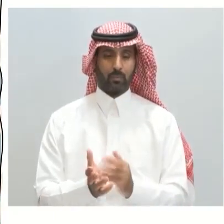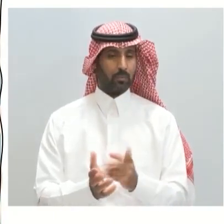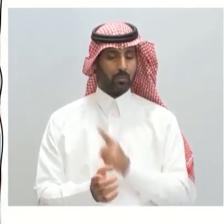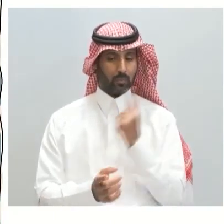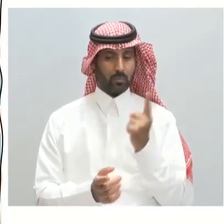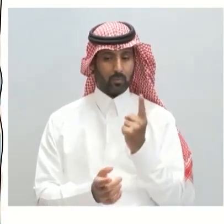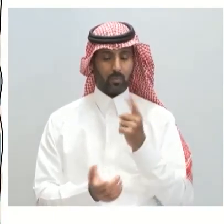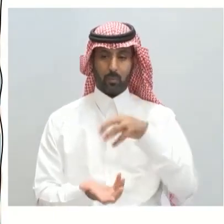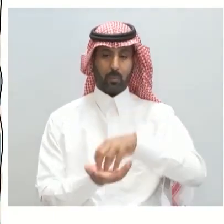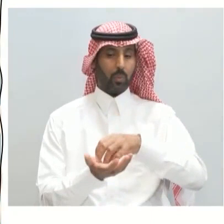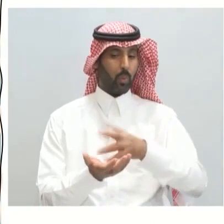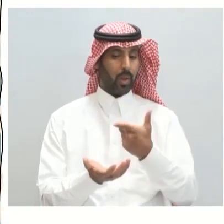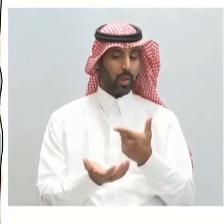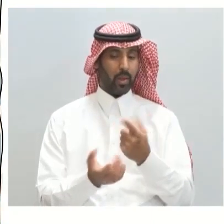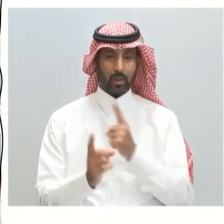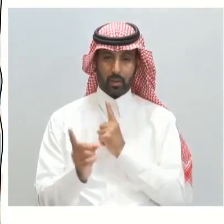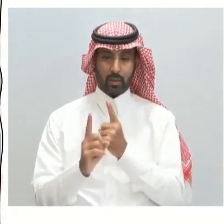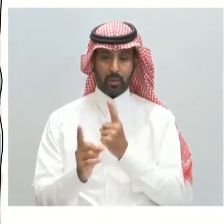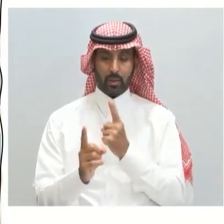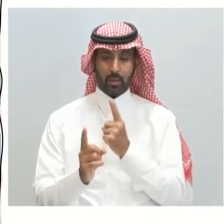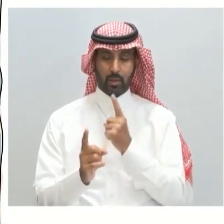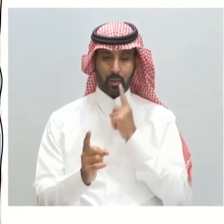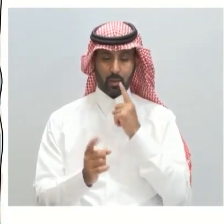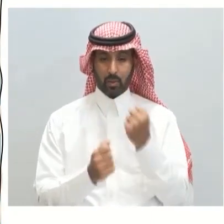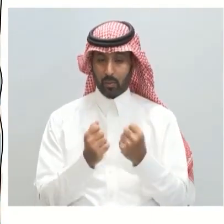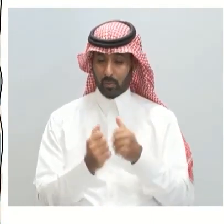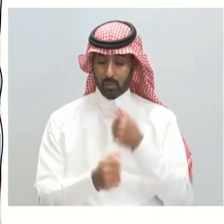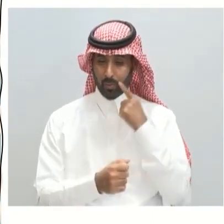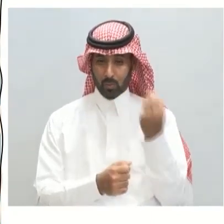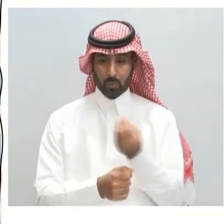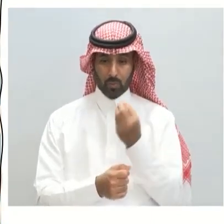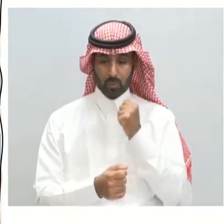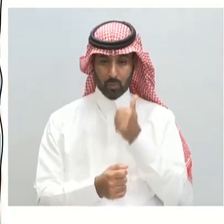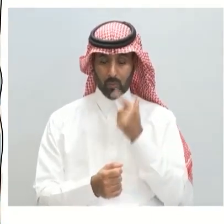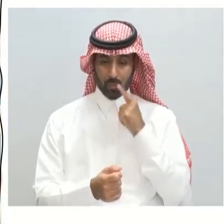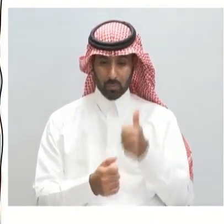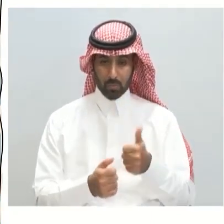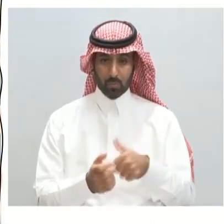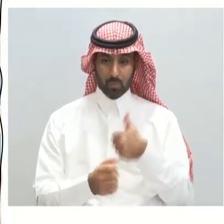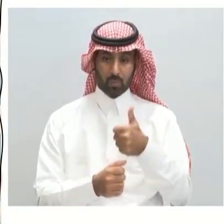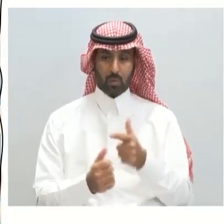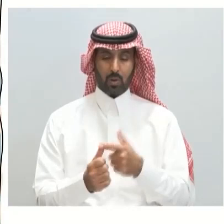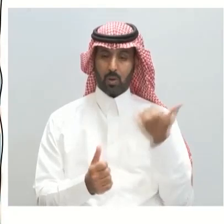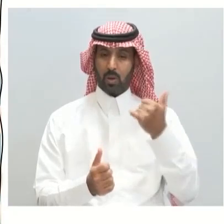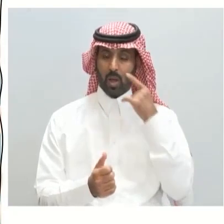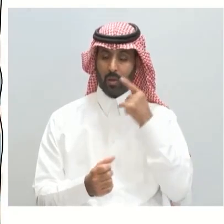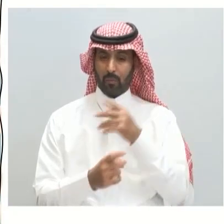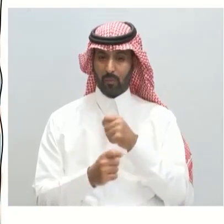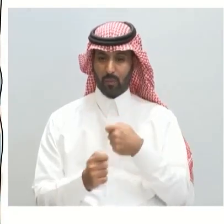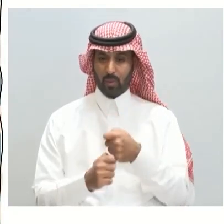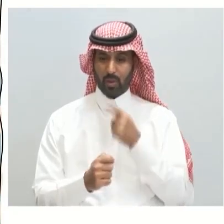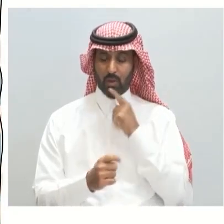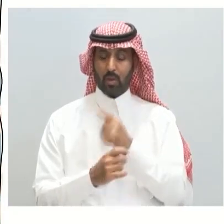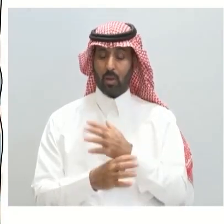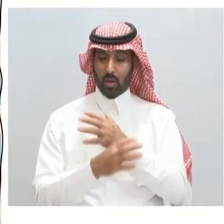does the conversation take place? Has the trip been successful? What is important in the falconing business?